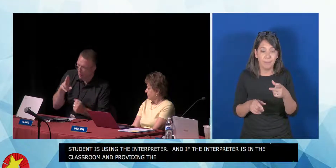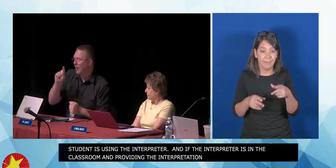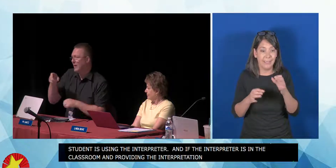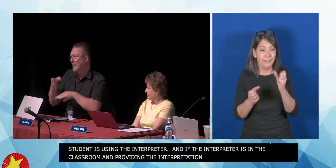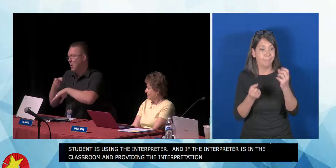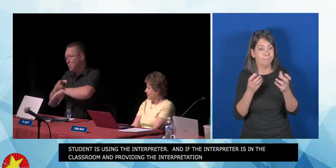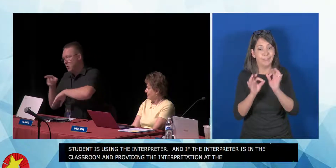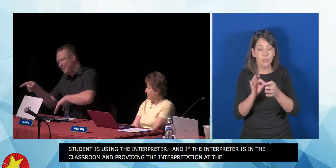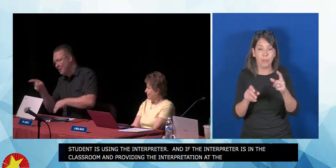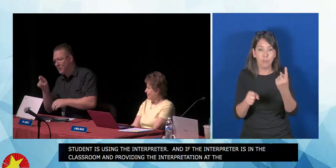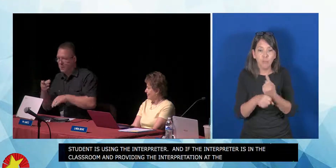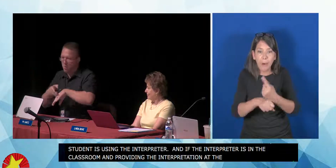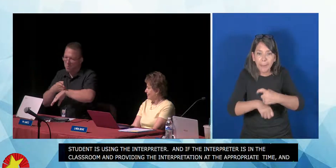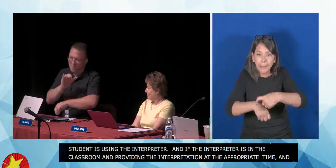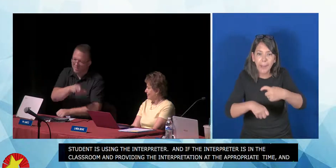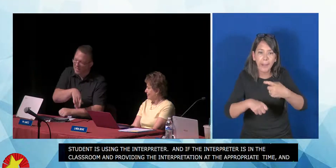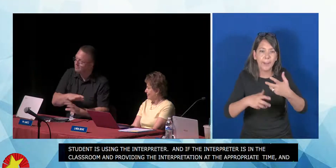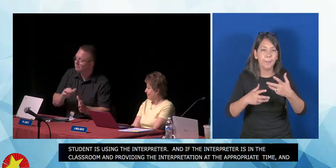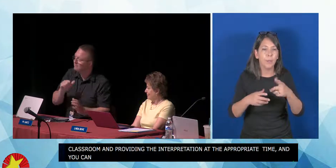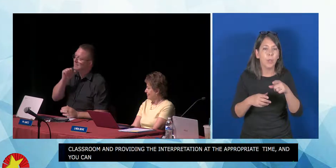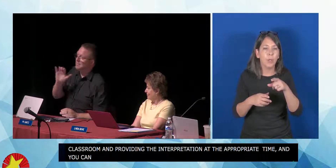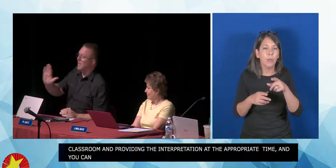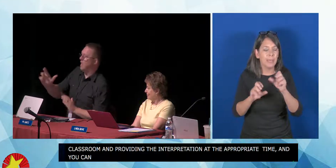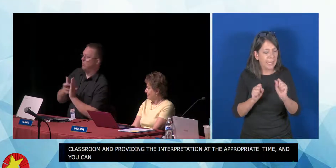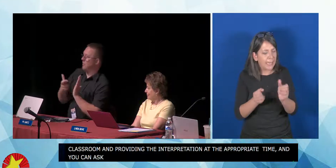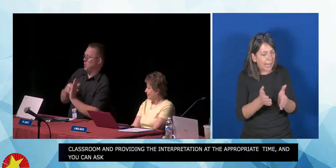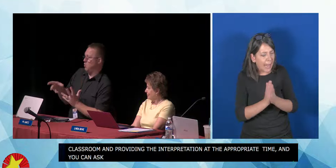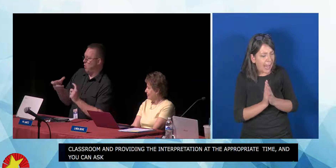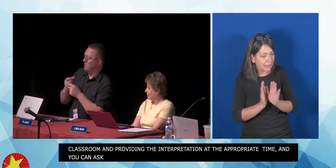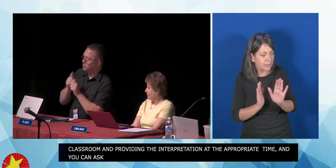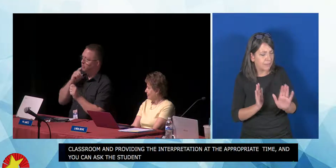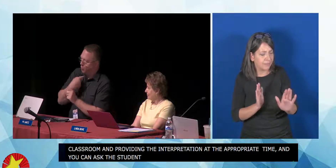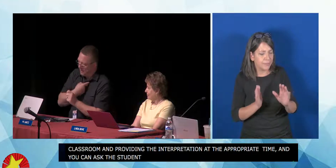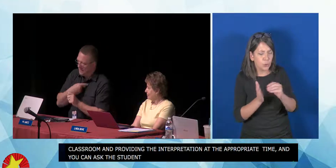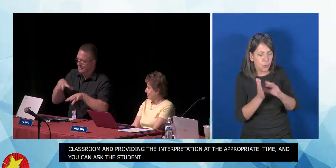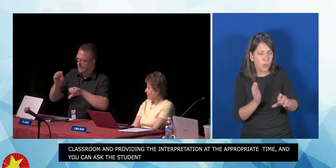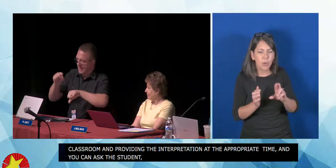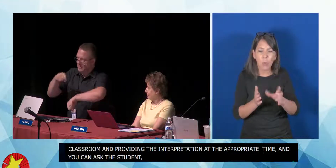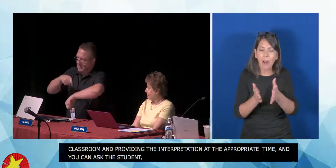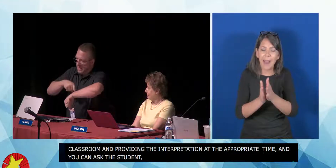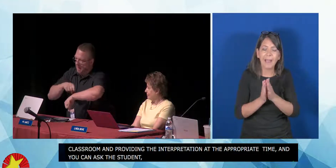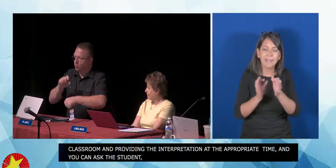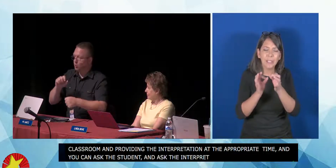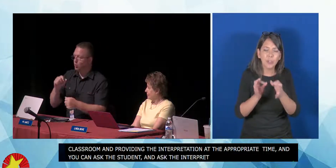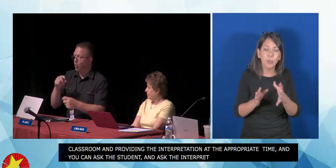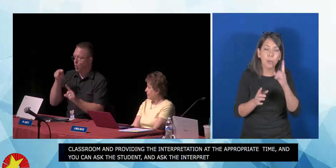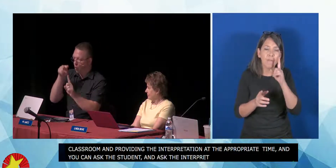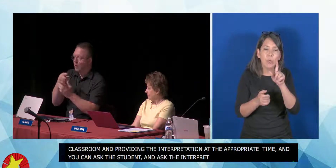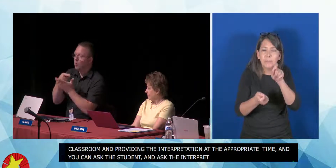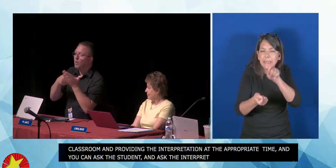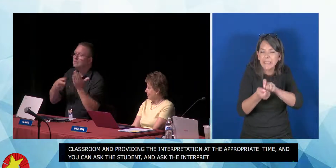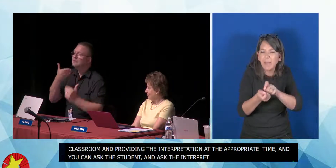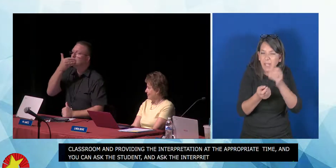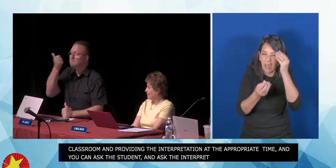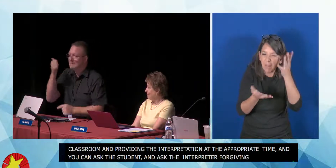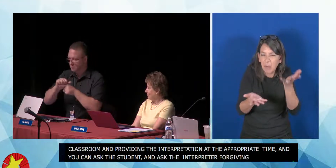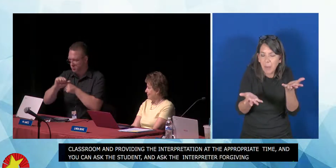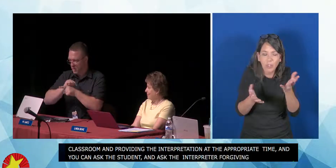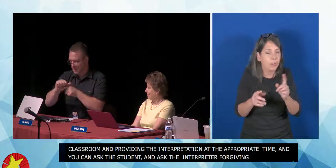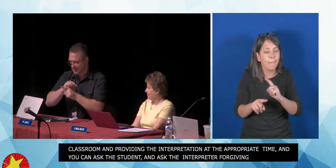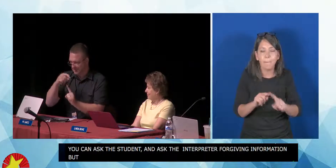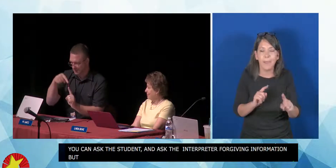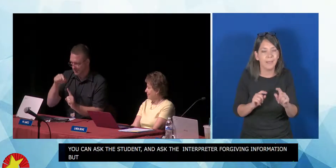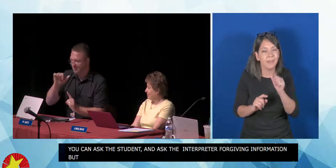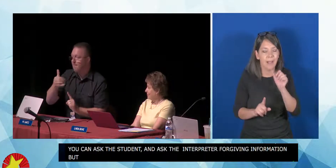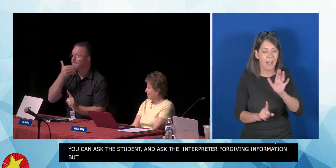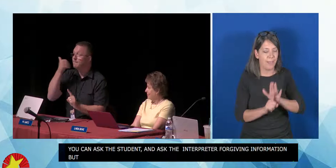can even ask the student, and you can ask the interpreter for specific information, but it's not their role to comment on